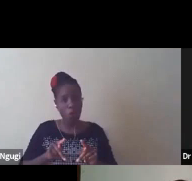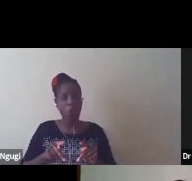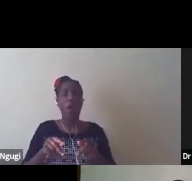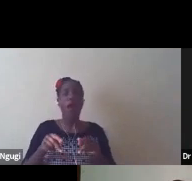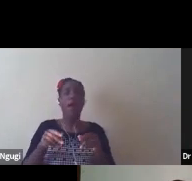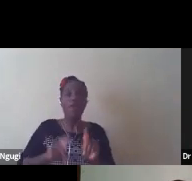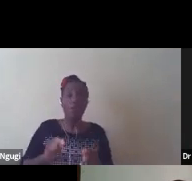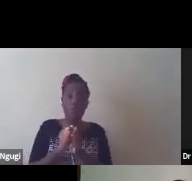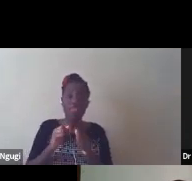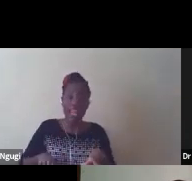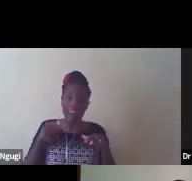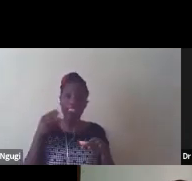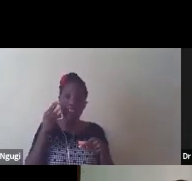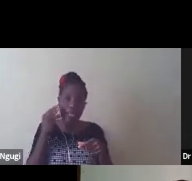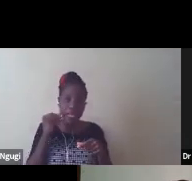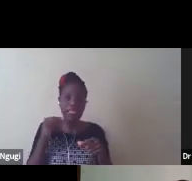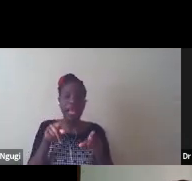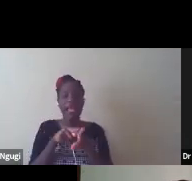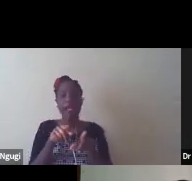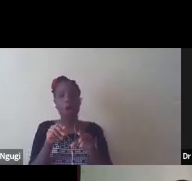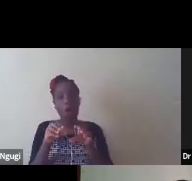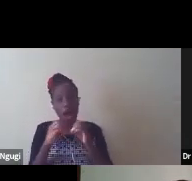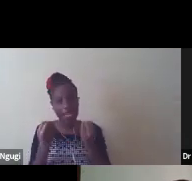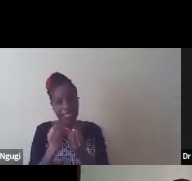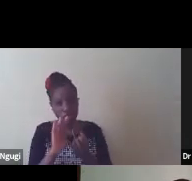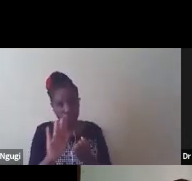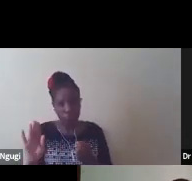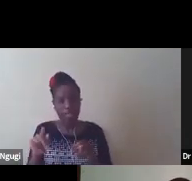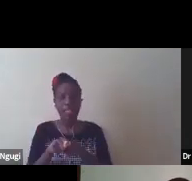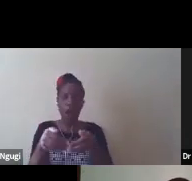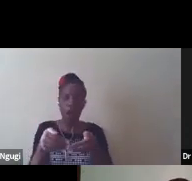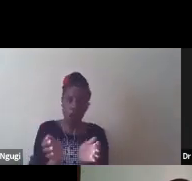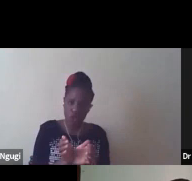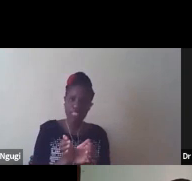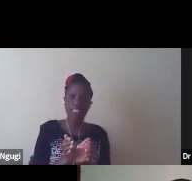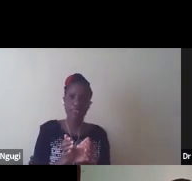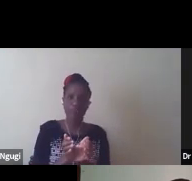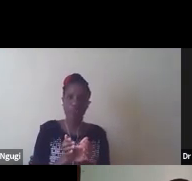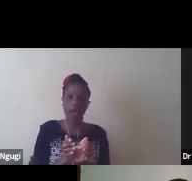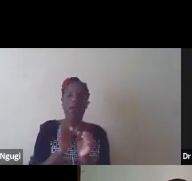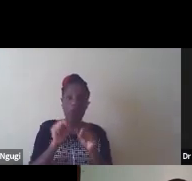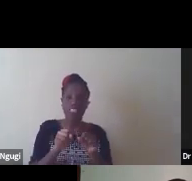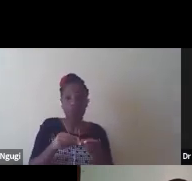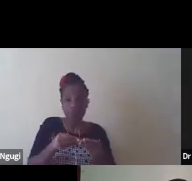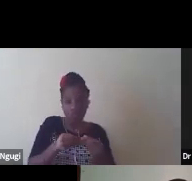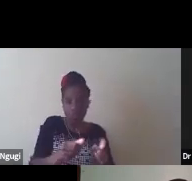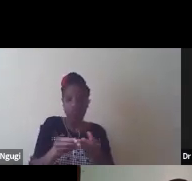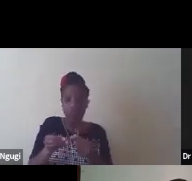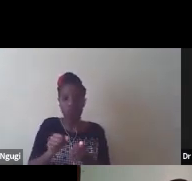lived experience and their organization, get to our communities, we can be able to change the